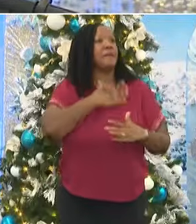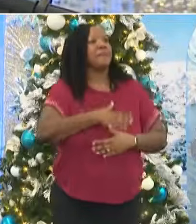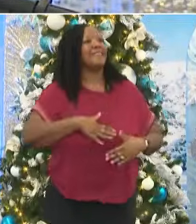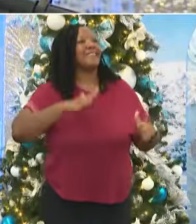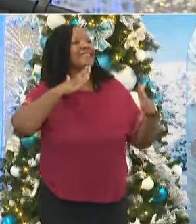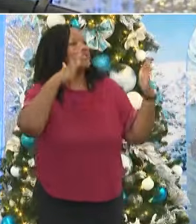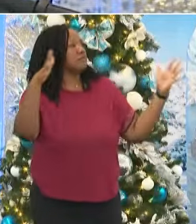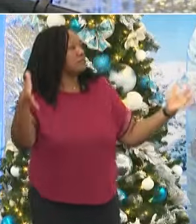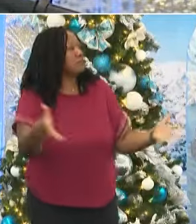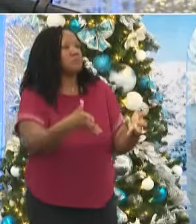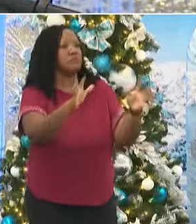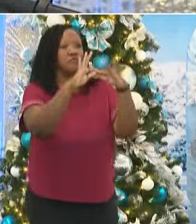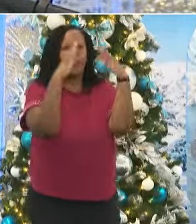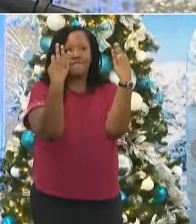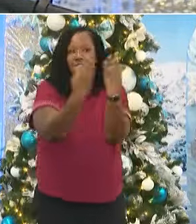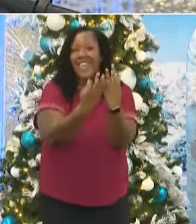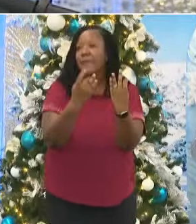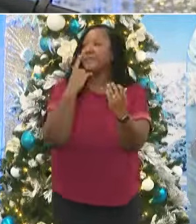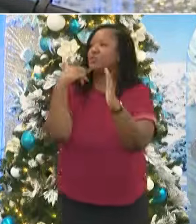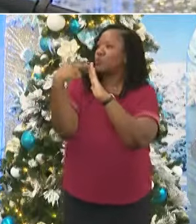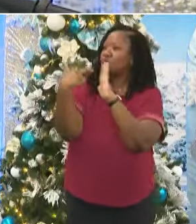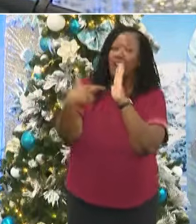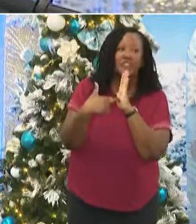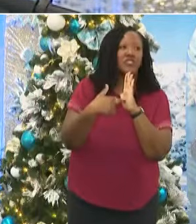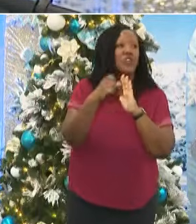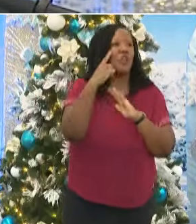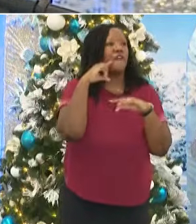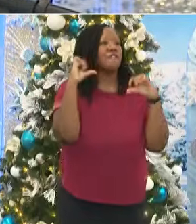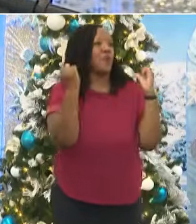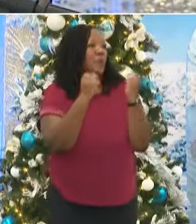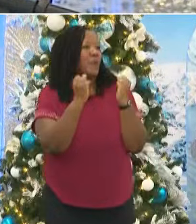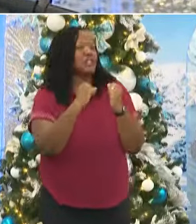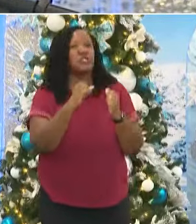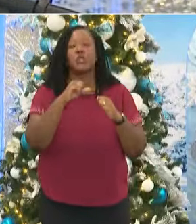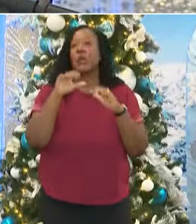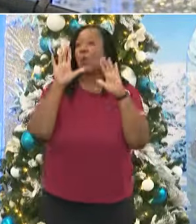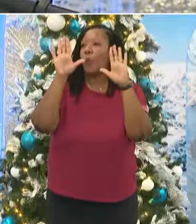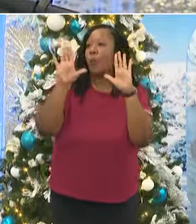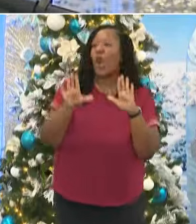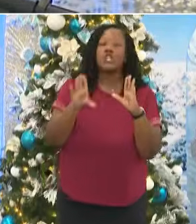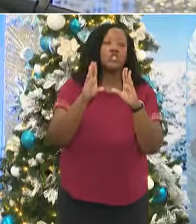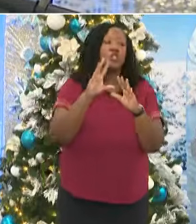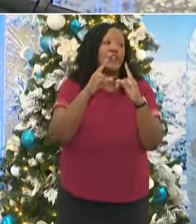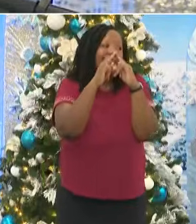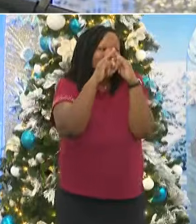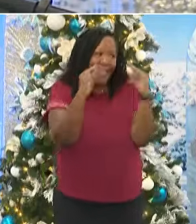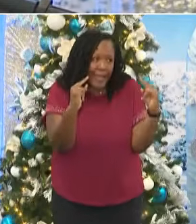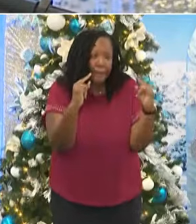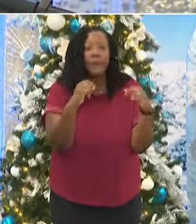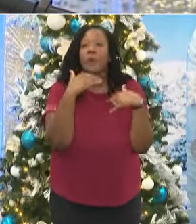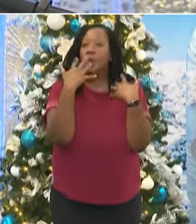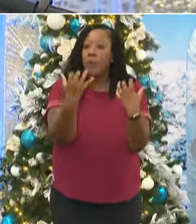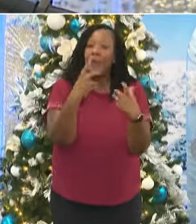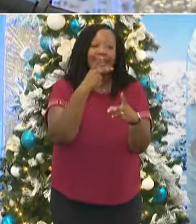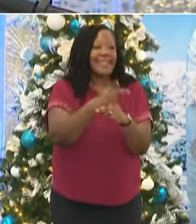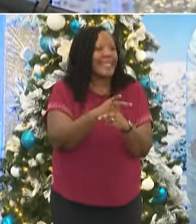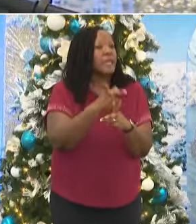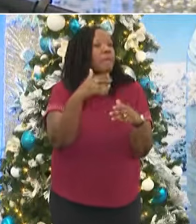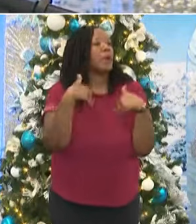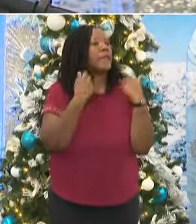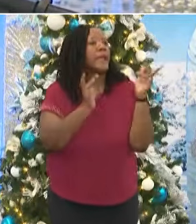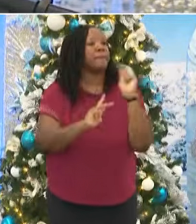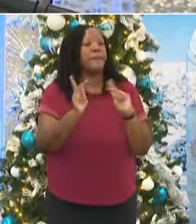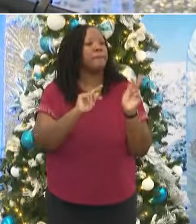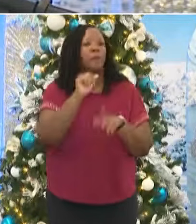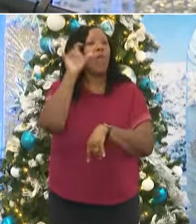your family members to register for Winter Wonder Camps. We want to keep our young people engaged over the